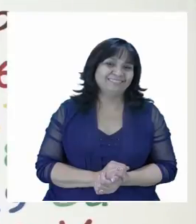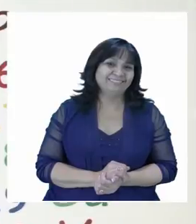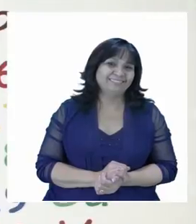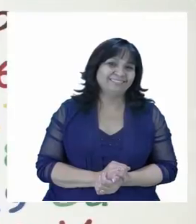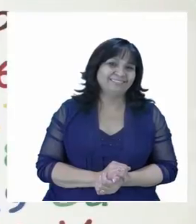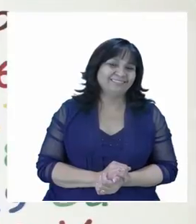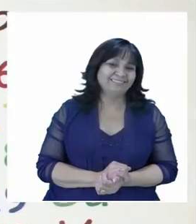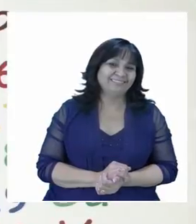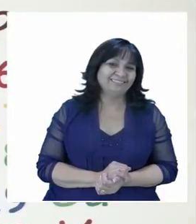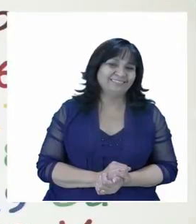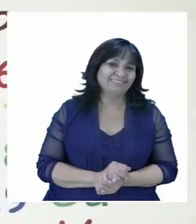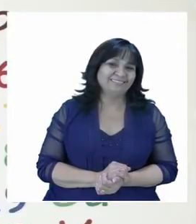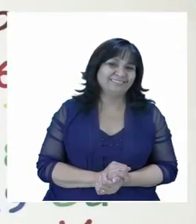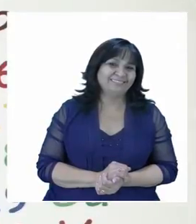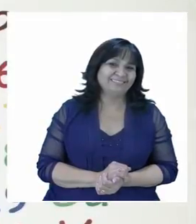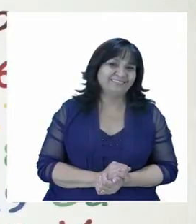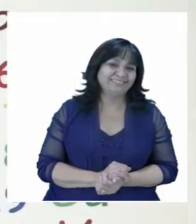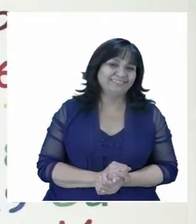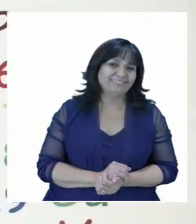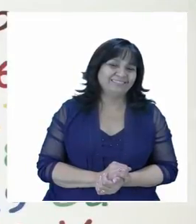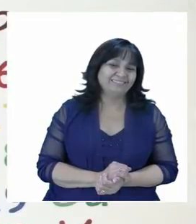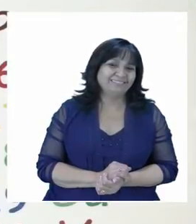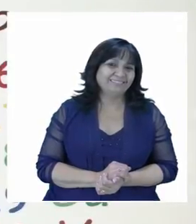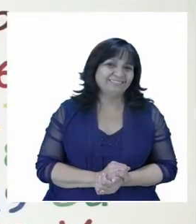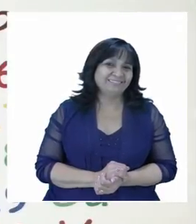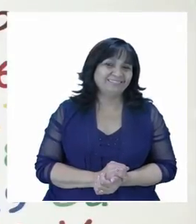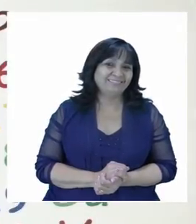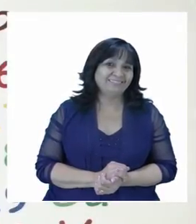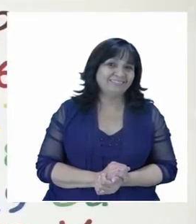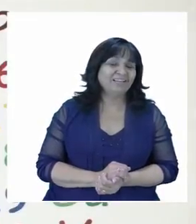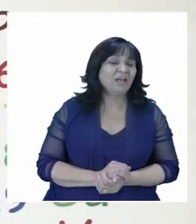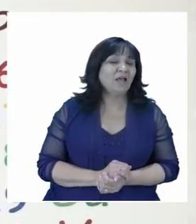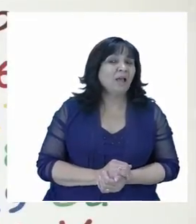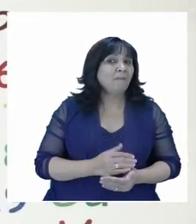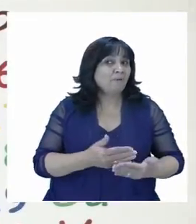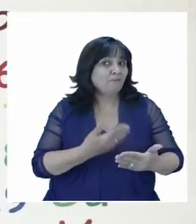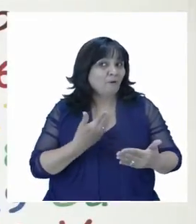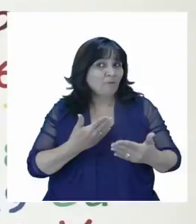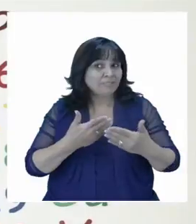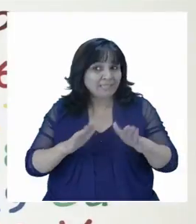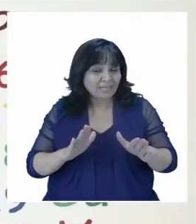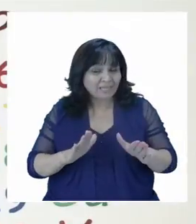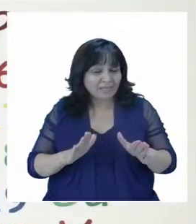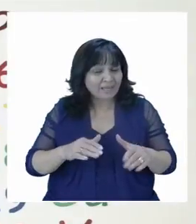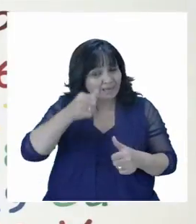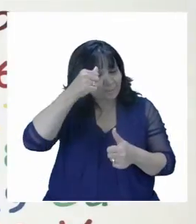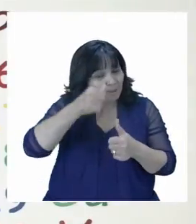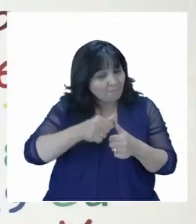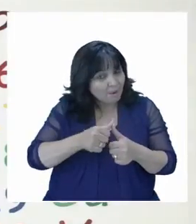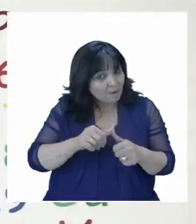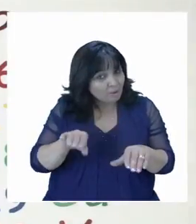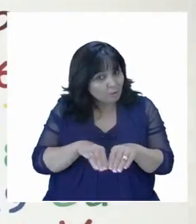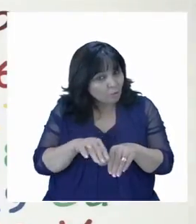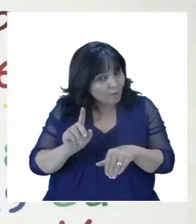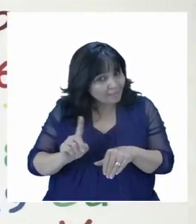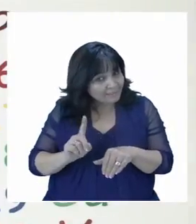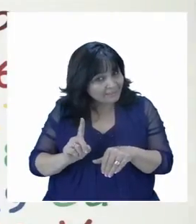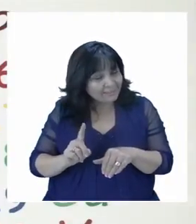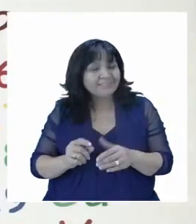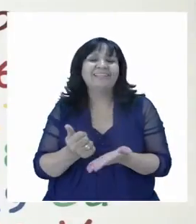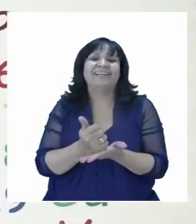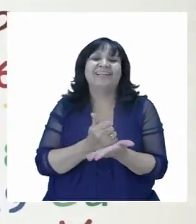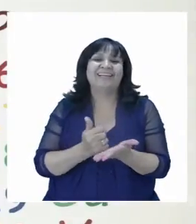into any lessons, boys and girls, we must sanitize. So let us take our